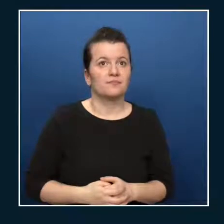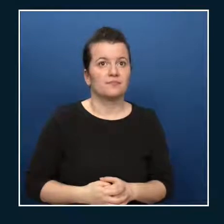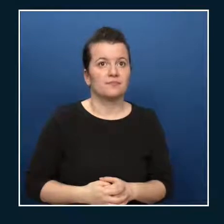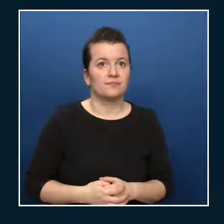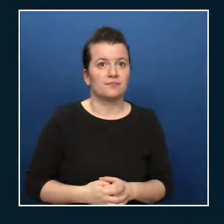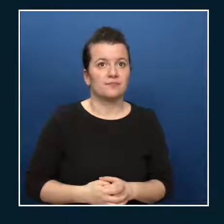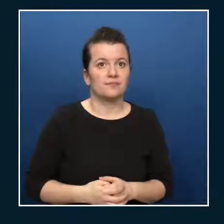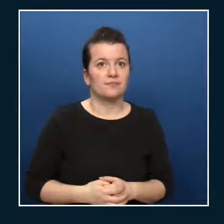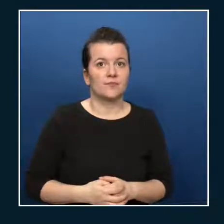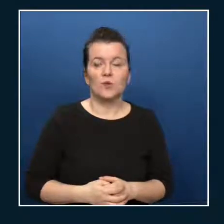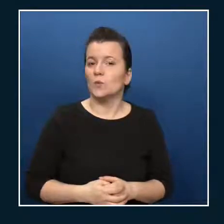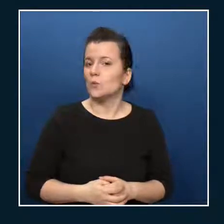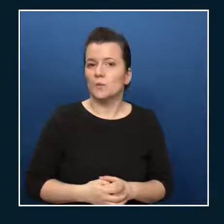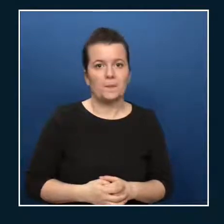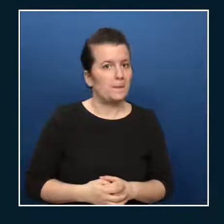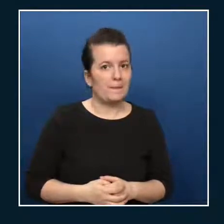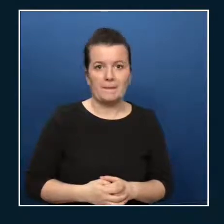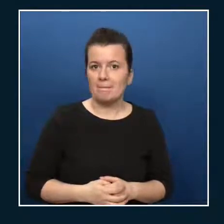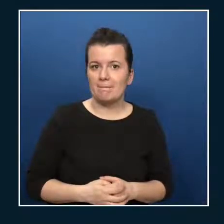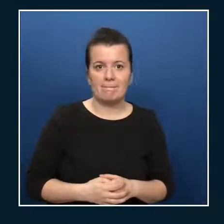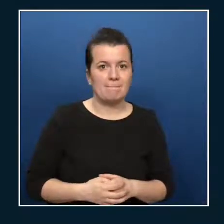Not yet. Okay.